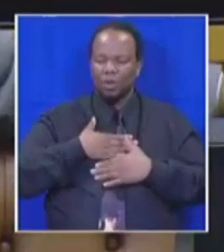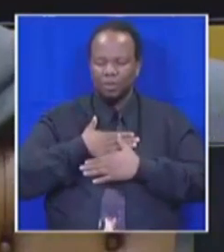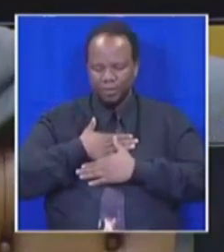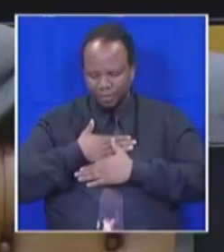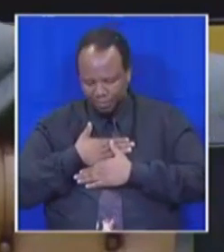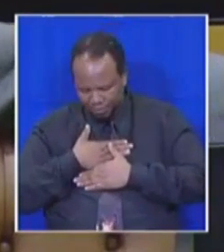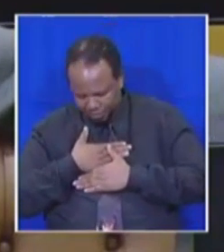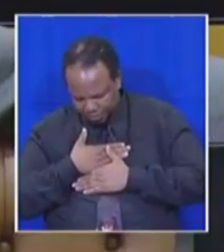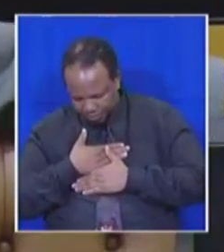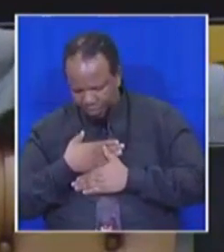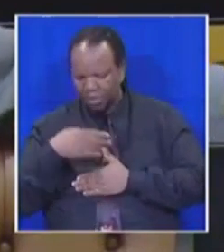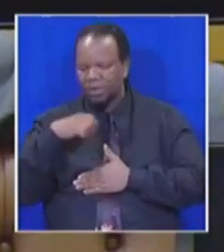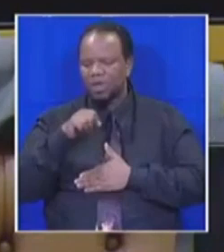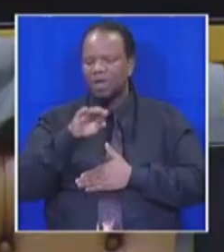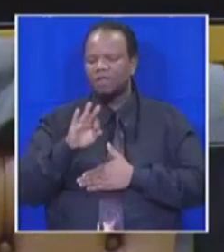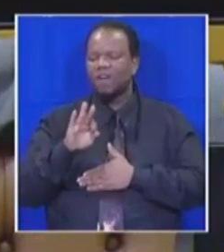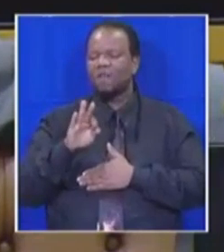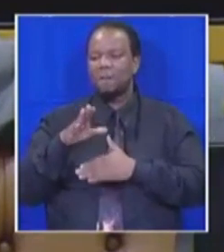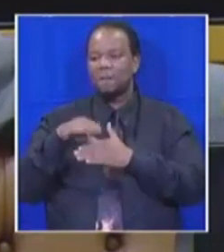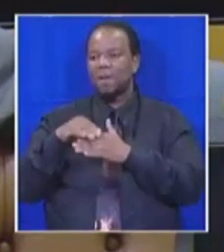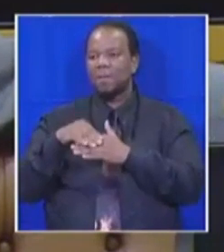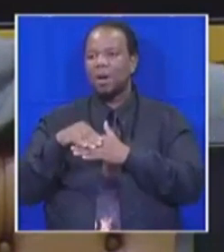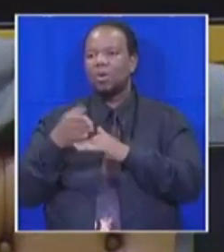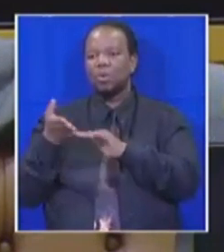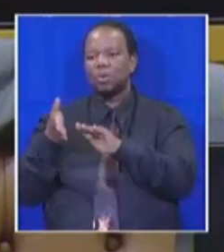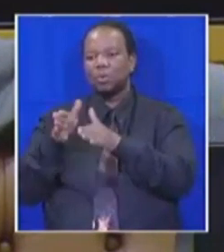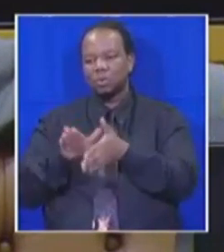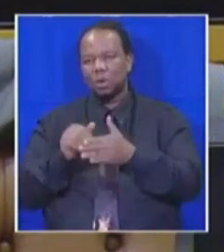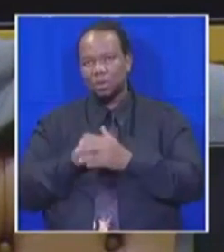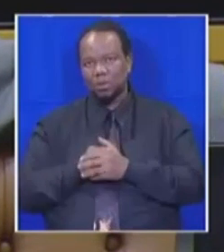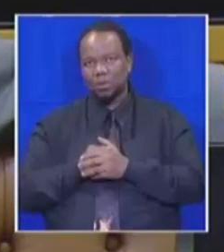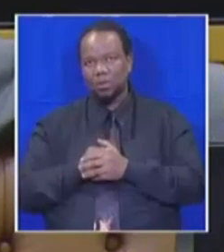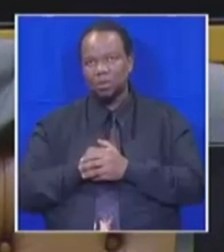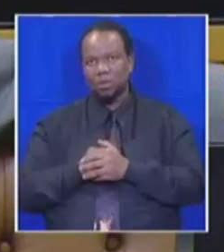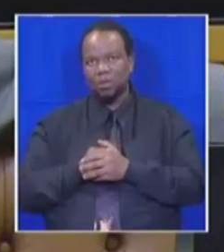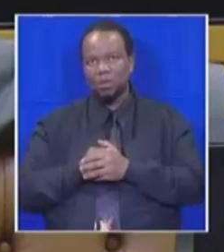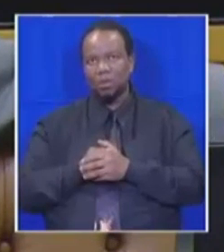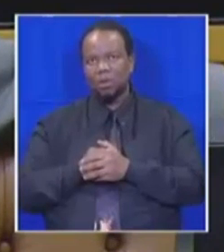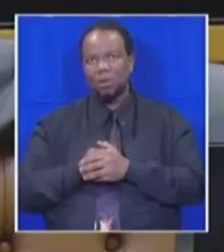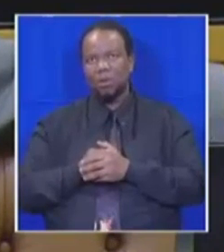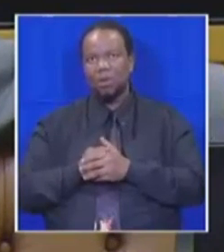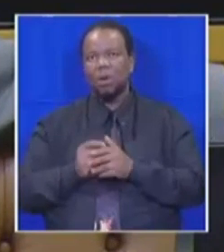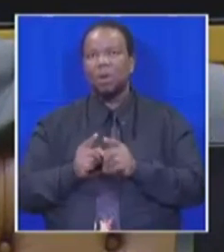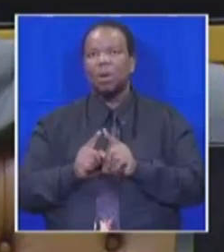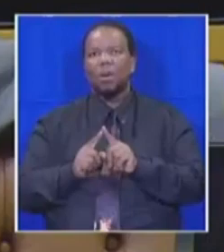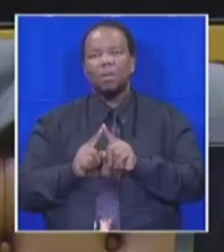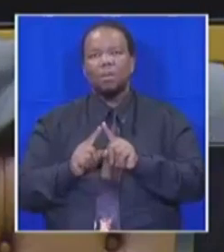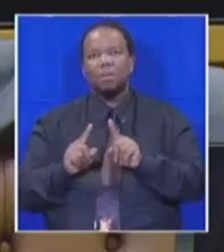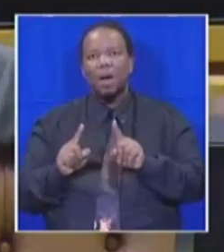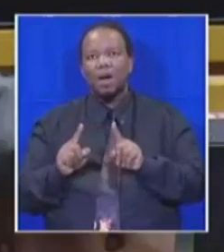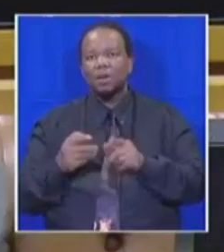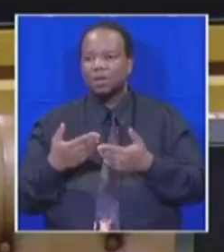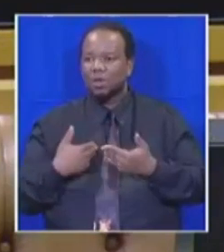killed. The only issue is when you say, when there's no court of law that says they've been killed by